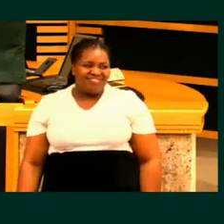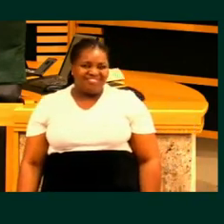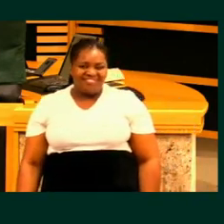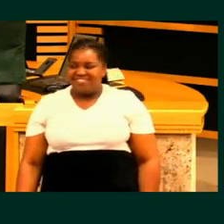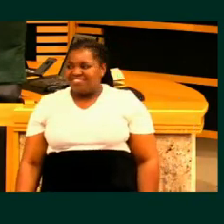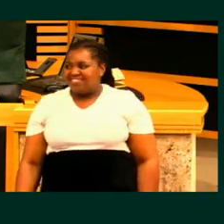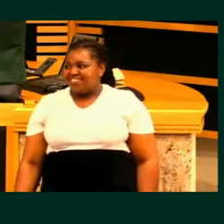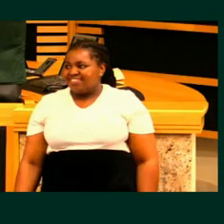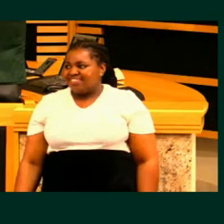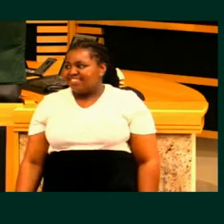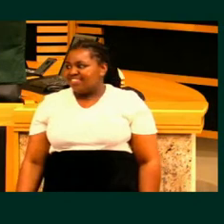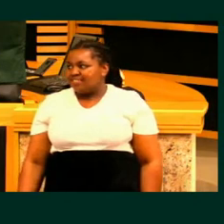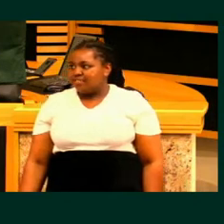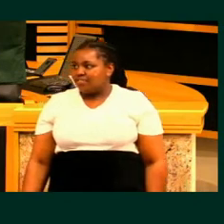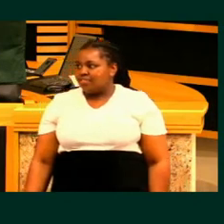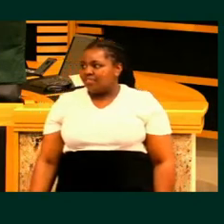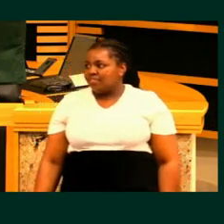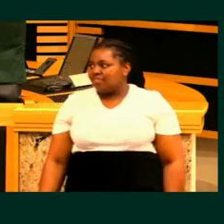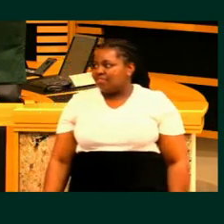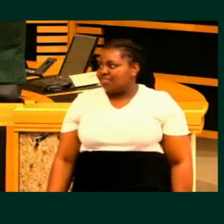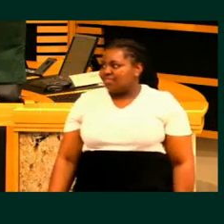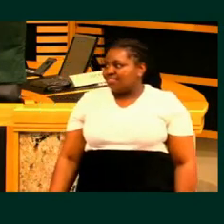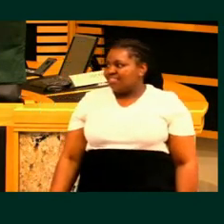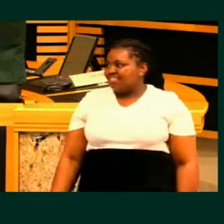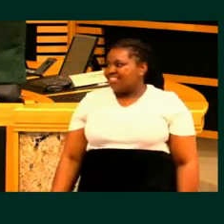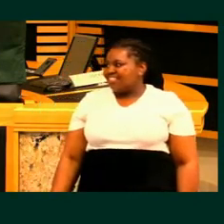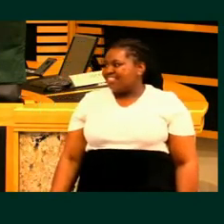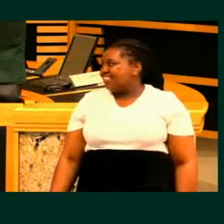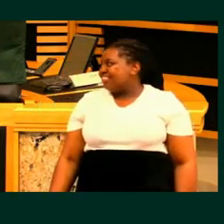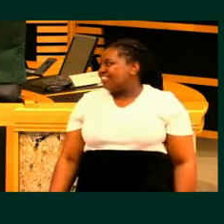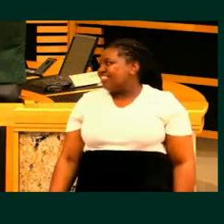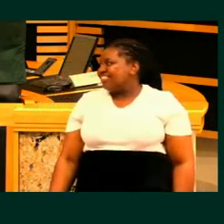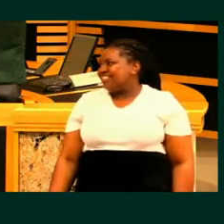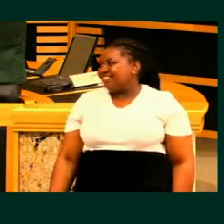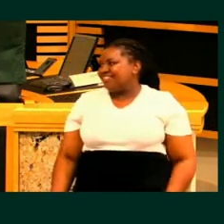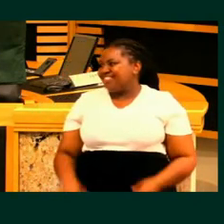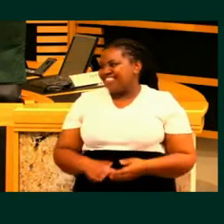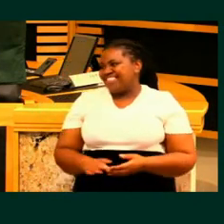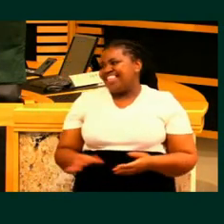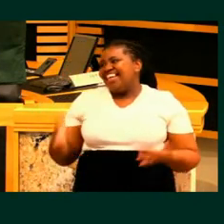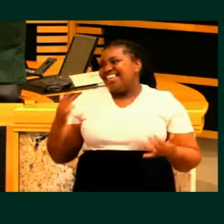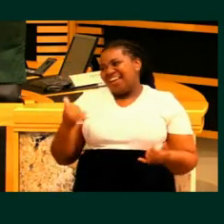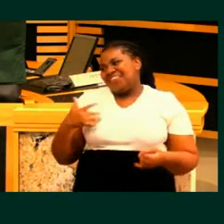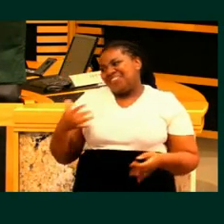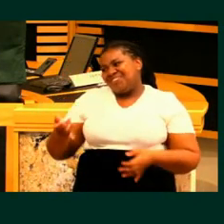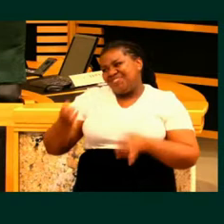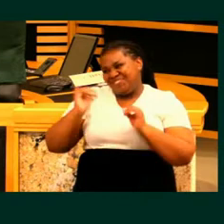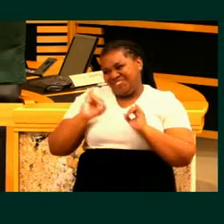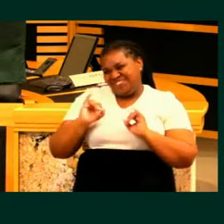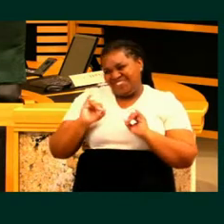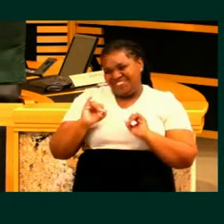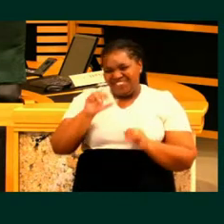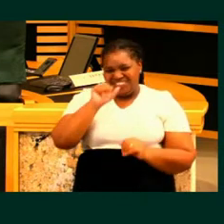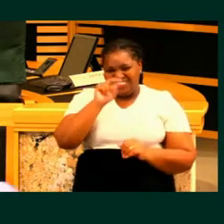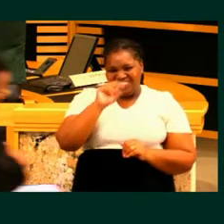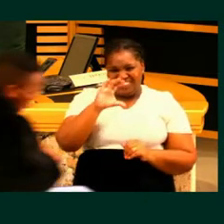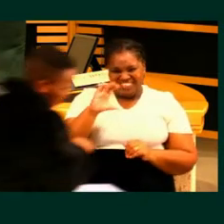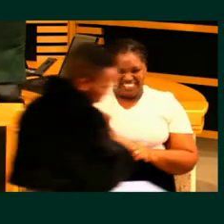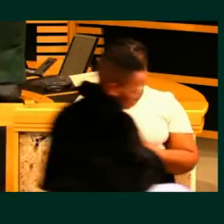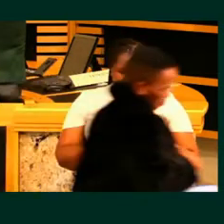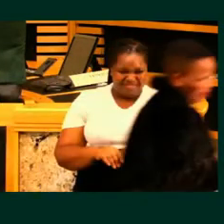much I honorable members order I will now invite the African National Congress